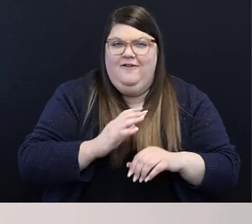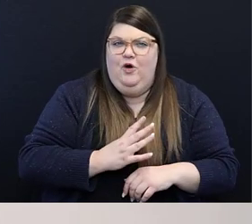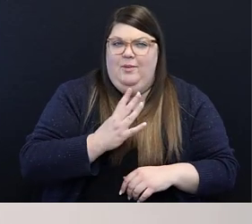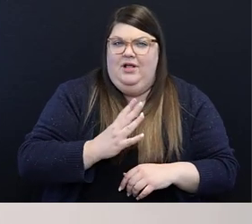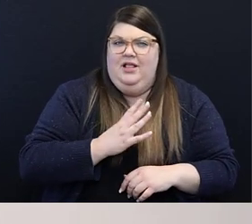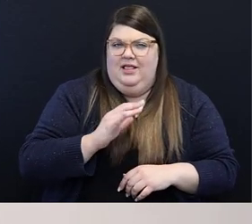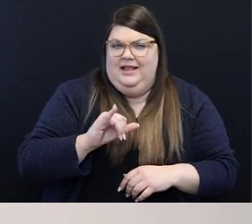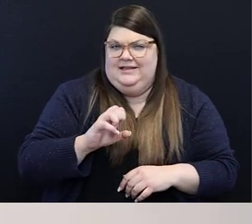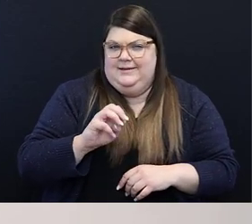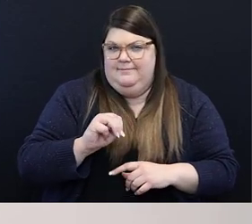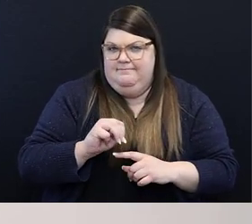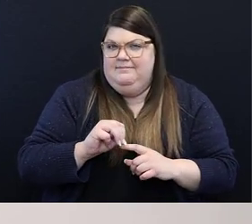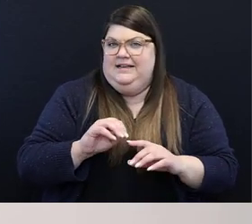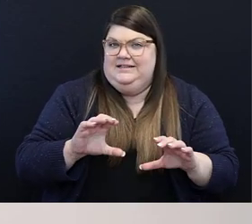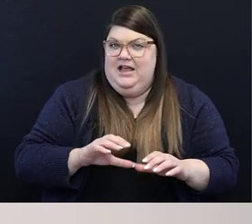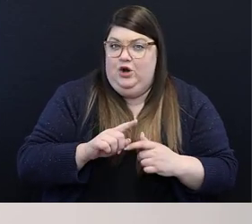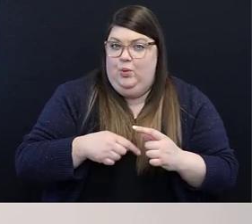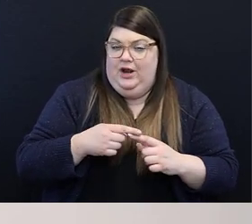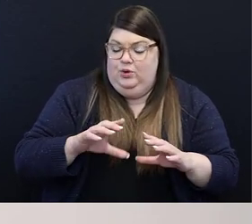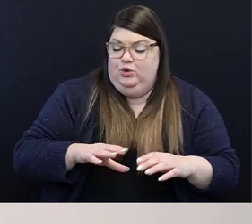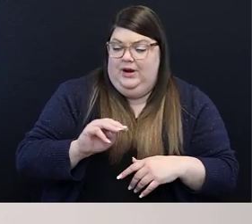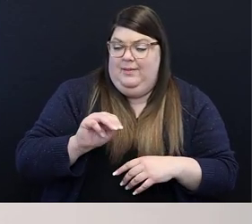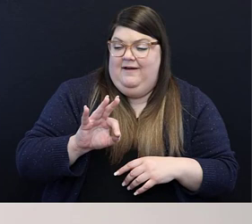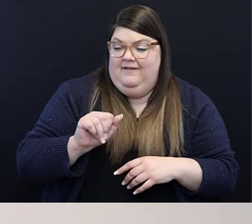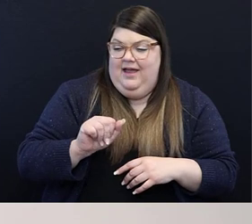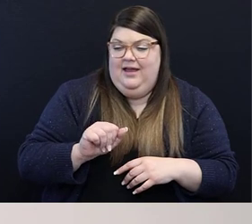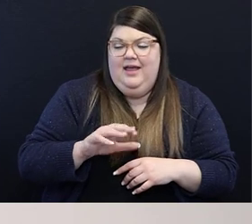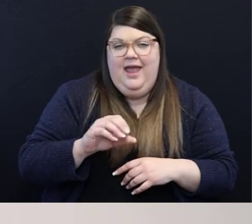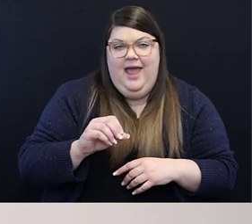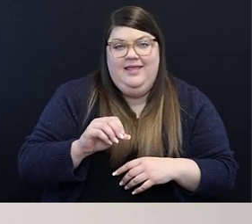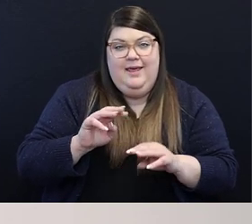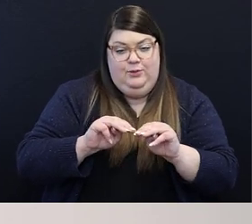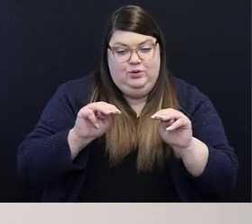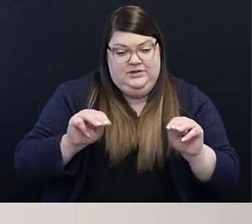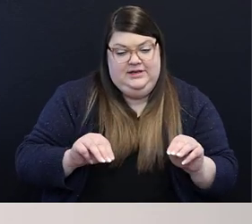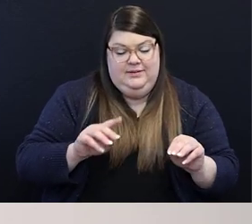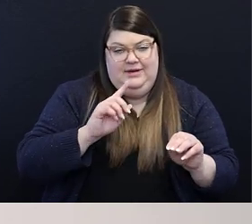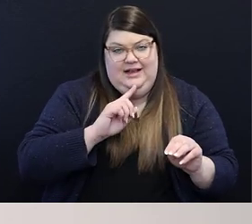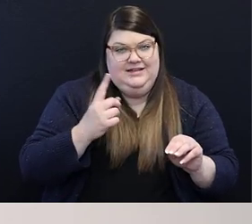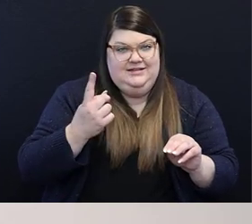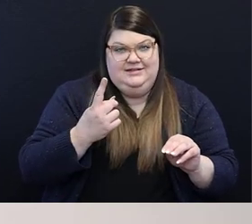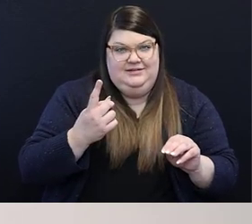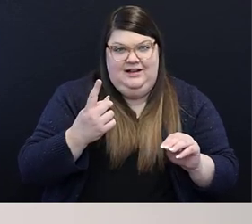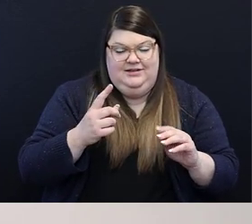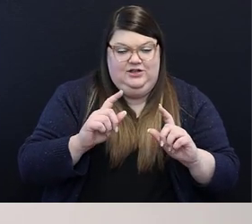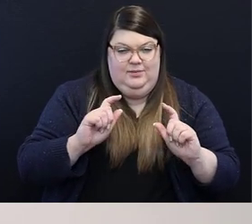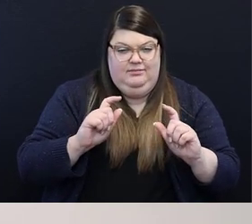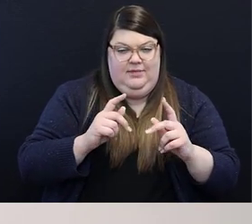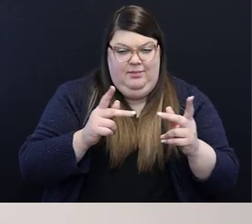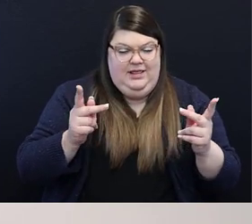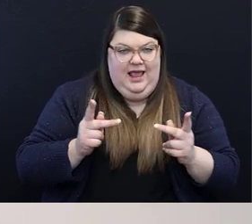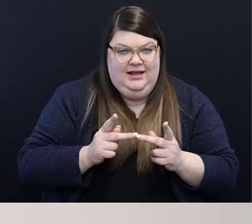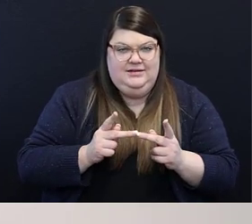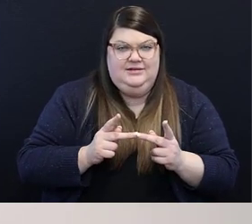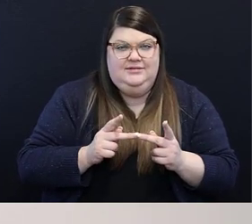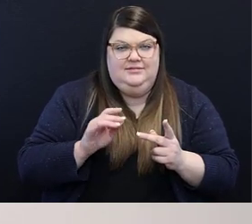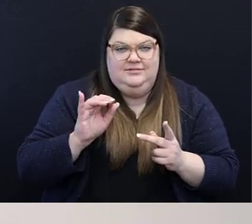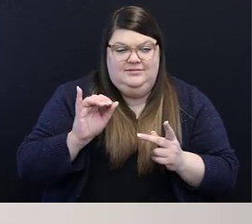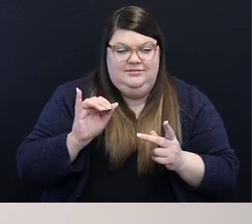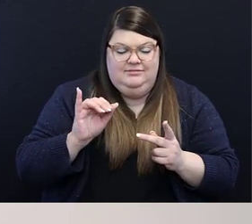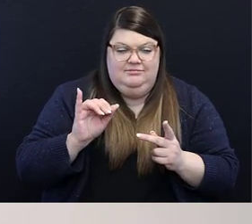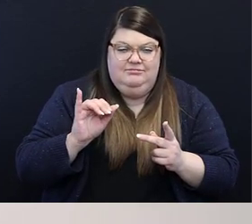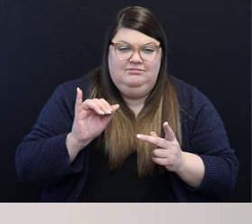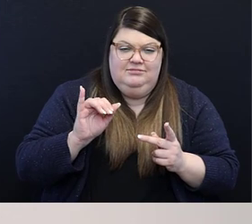when you were doing your MFA. And the museum is such a place that, you